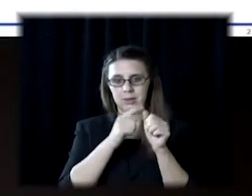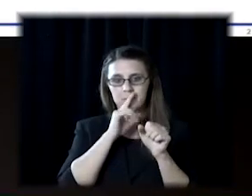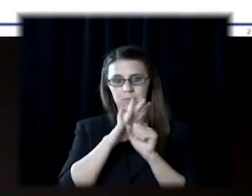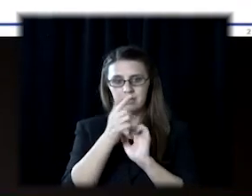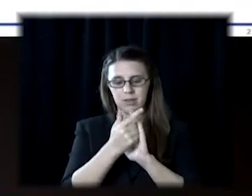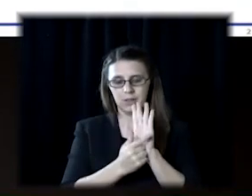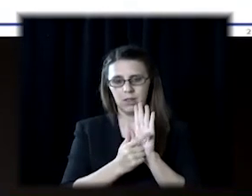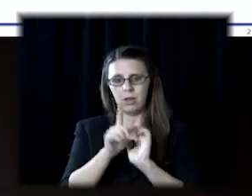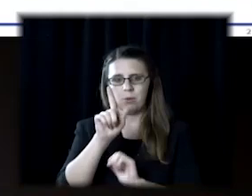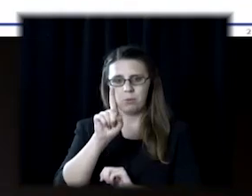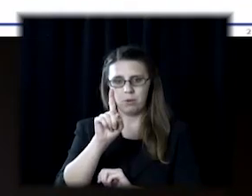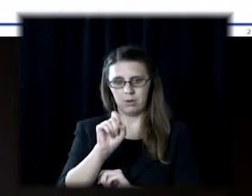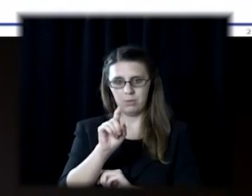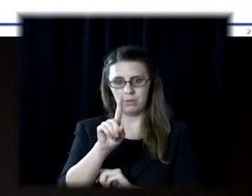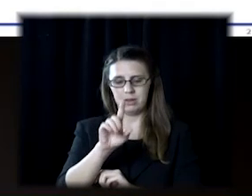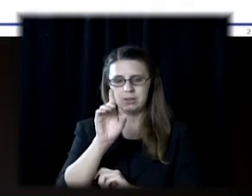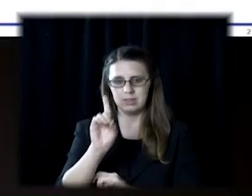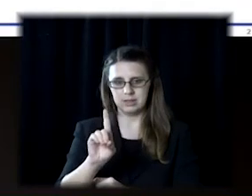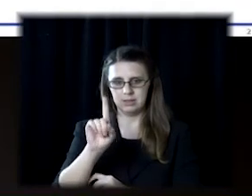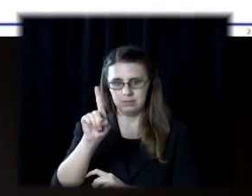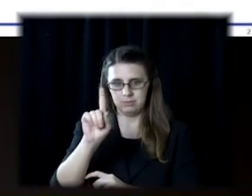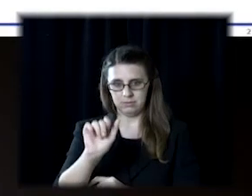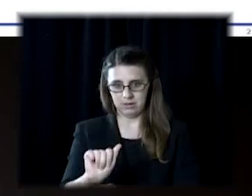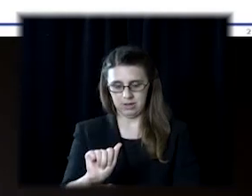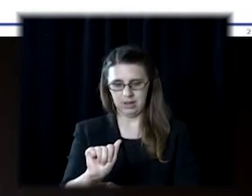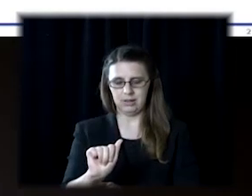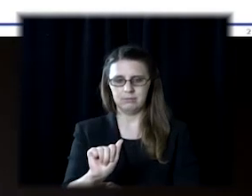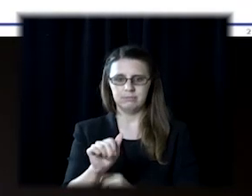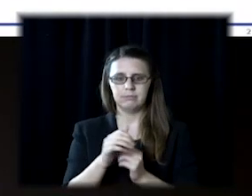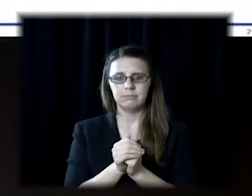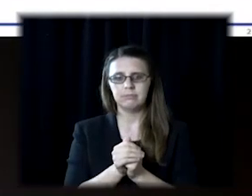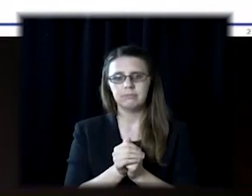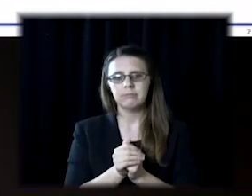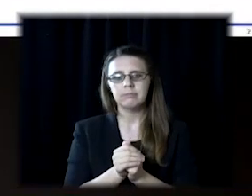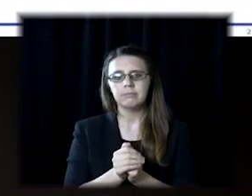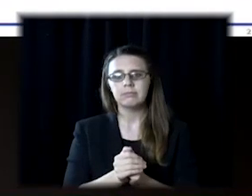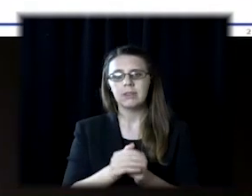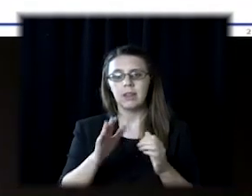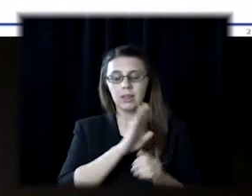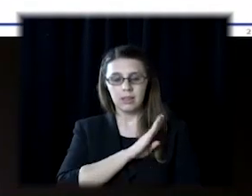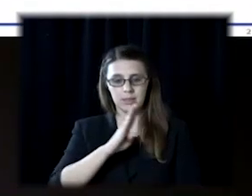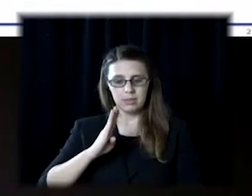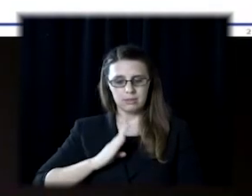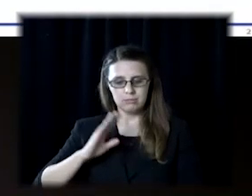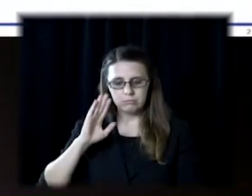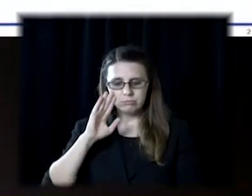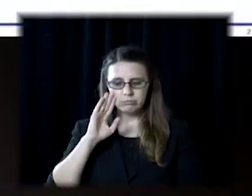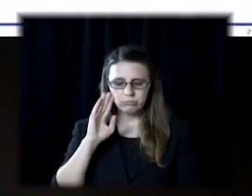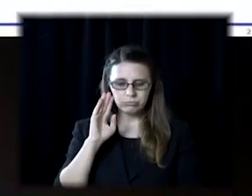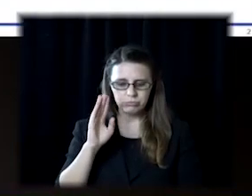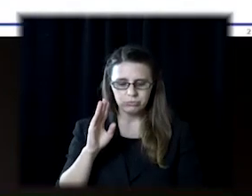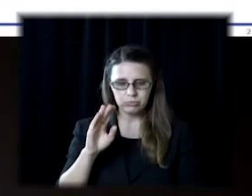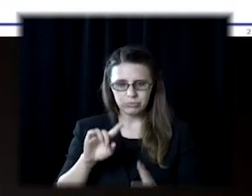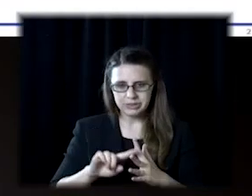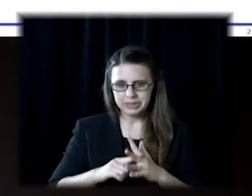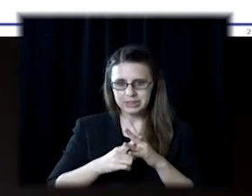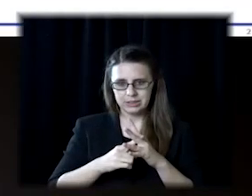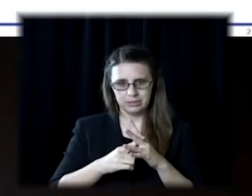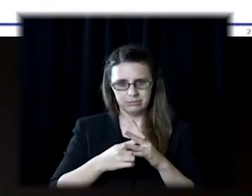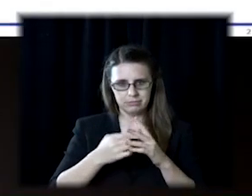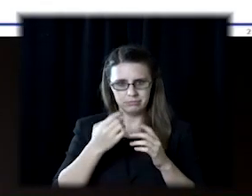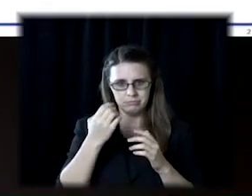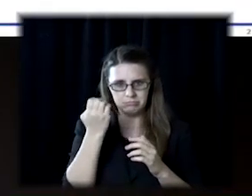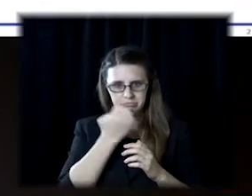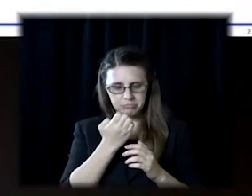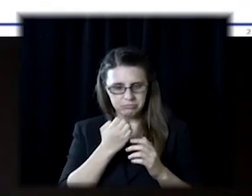101D1A, subject to the requirements therein. Furthermore, the Oversight Board will launch a pilot initiative requiring fiscal plans